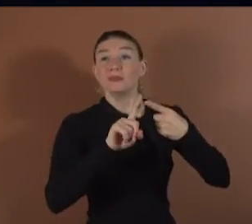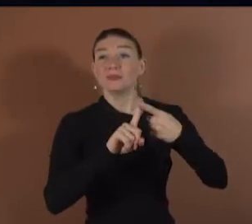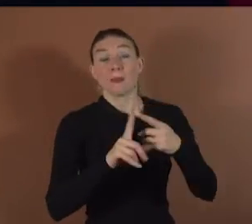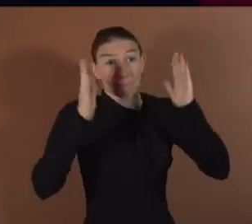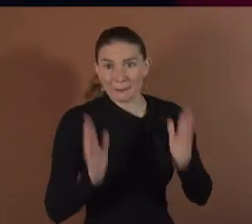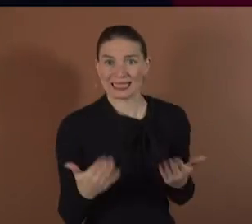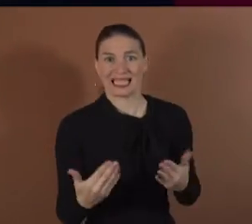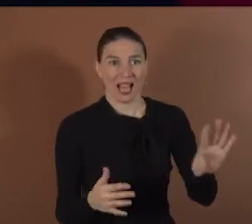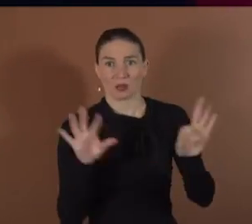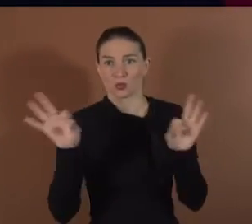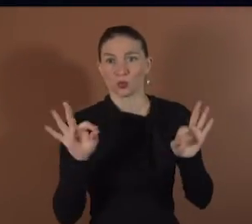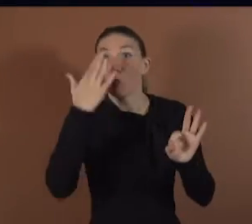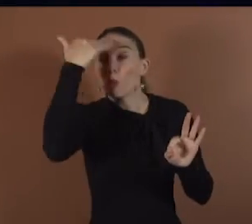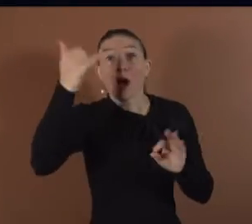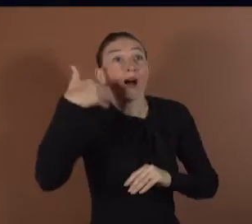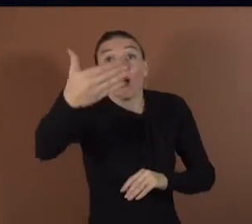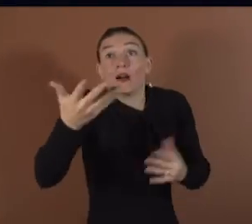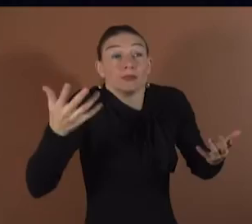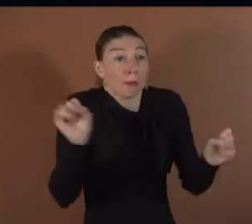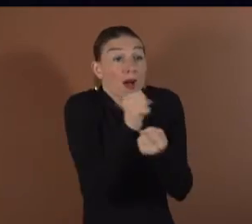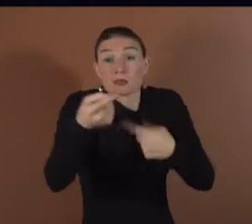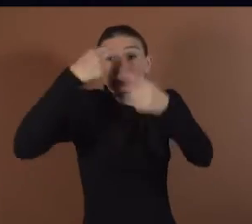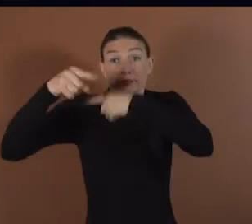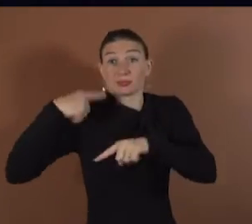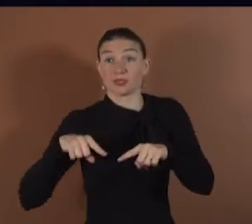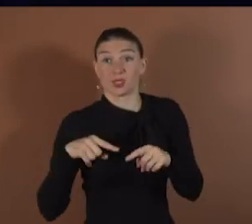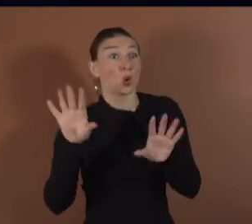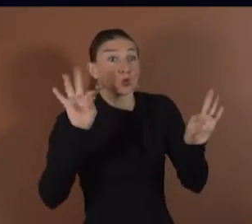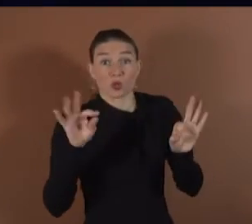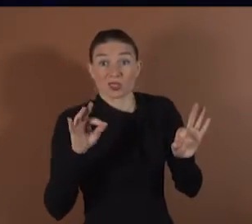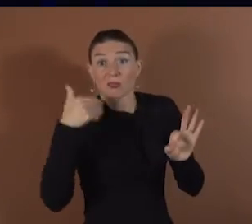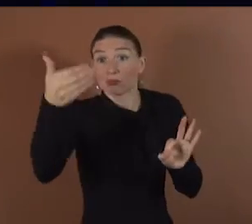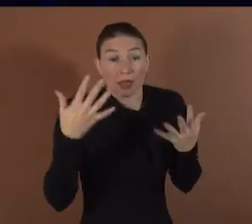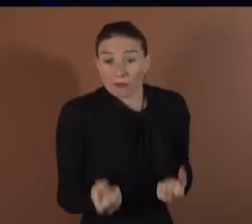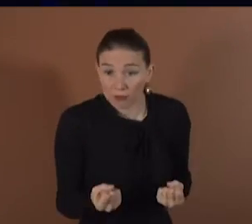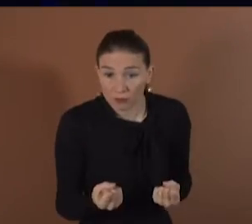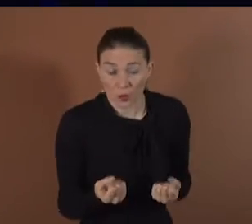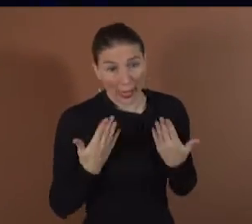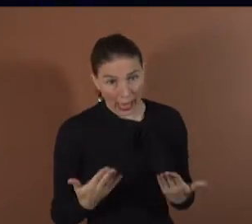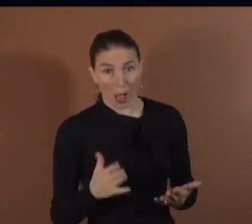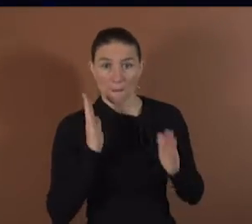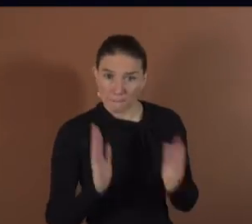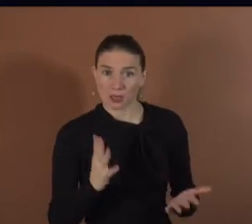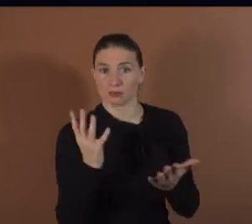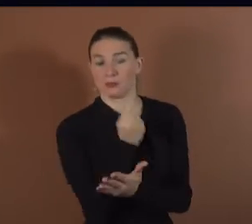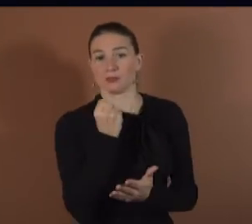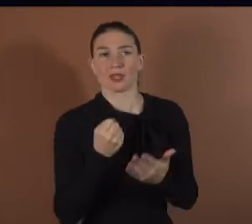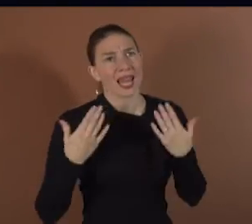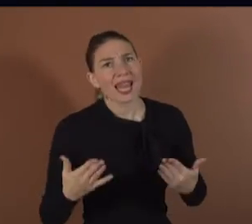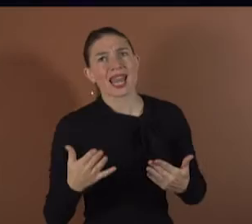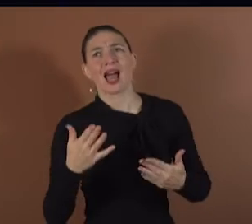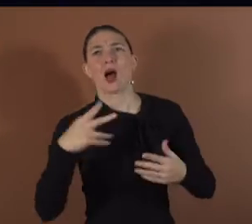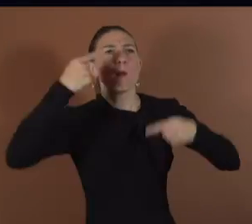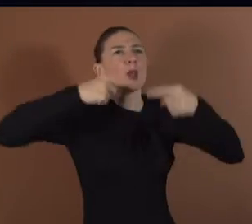choice. That in fact we are running out of time, and that our political and business leaders must recognize urgently